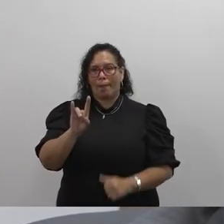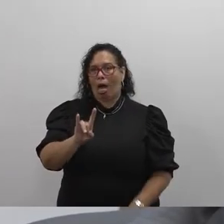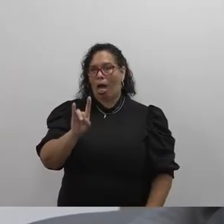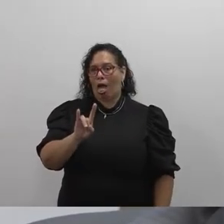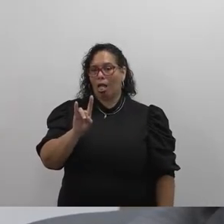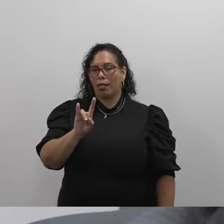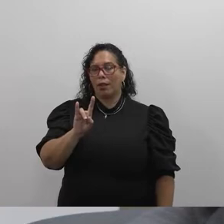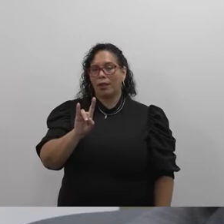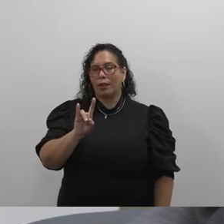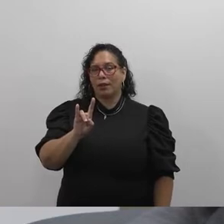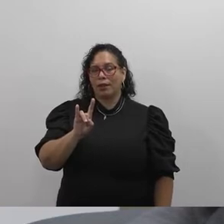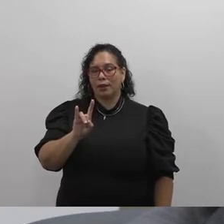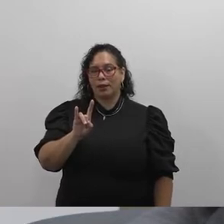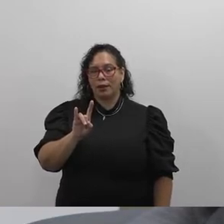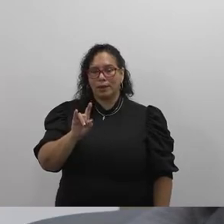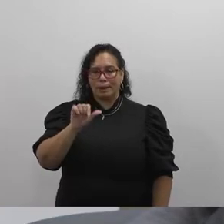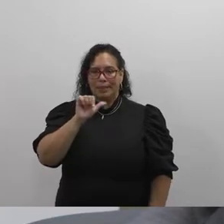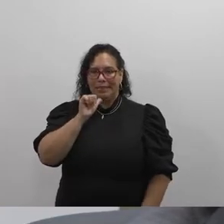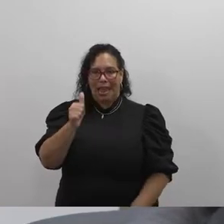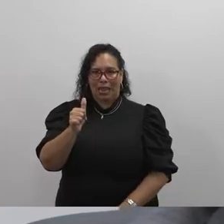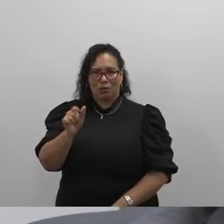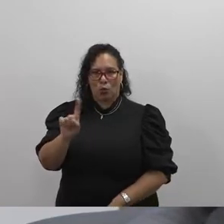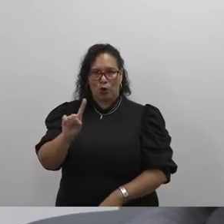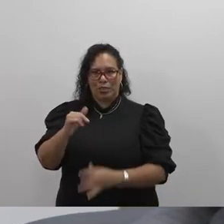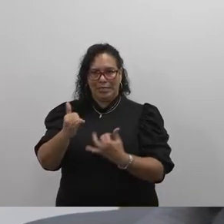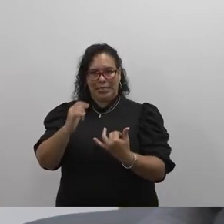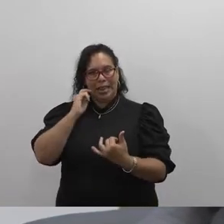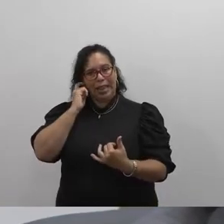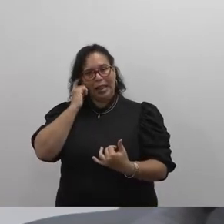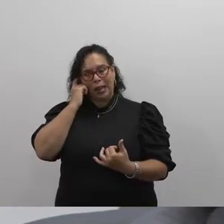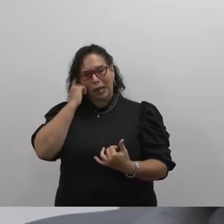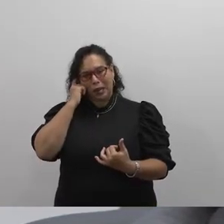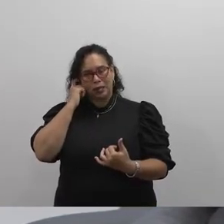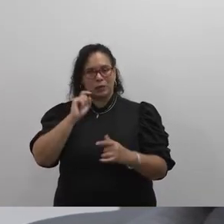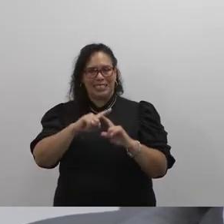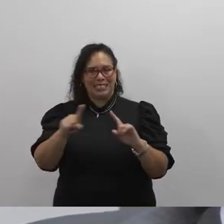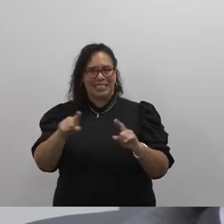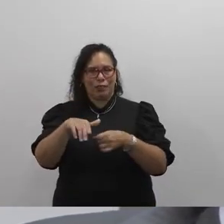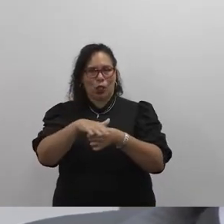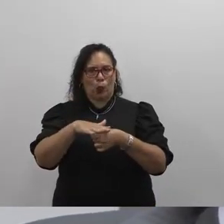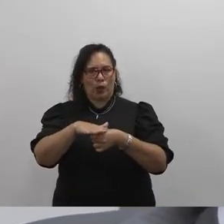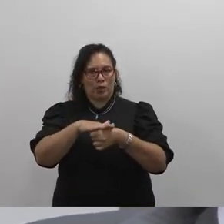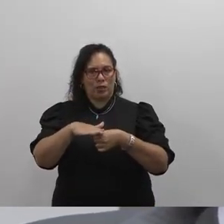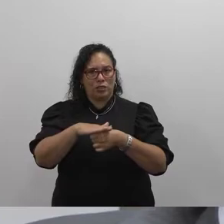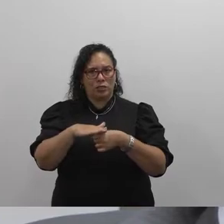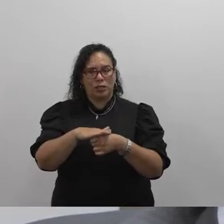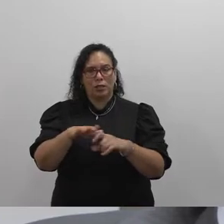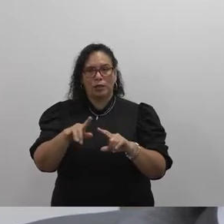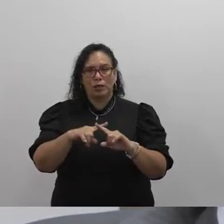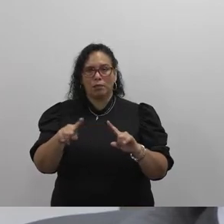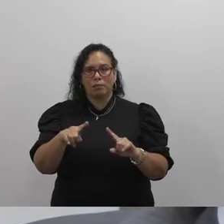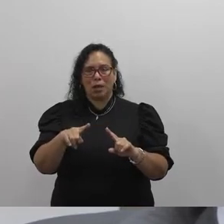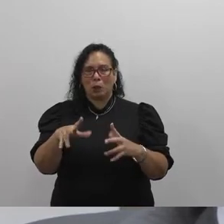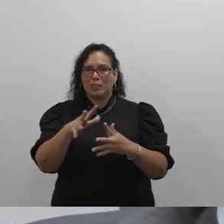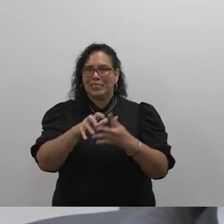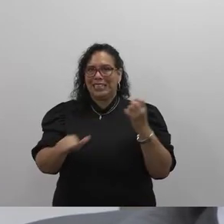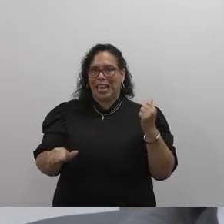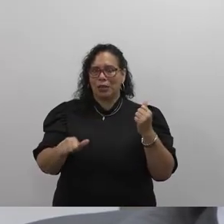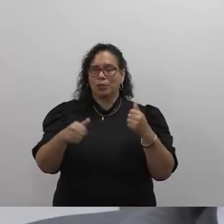not where it sits today. It was in a different location, but it was badly damaged